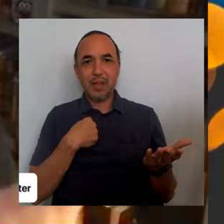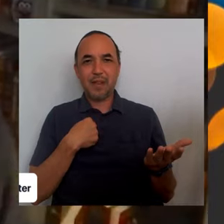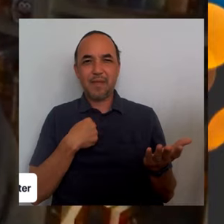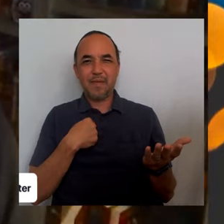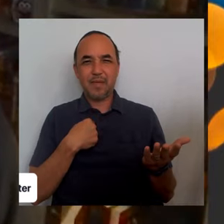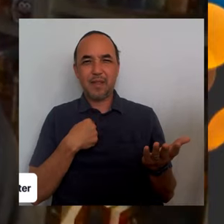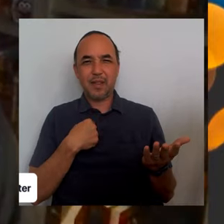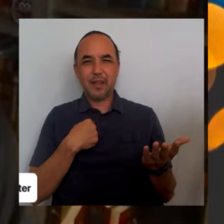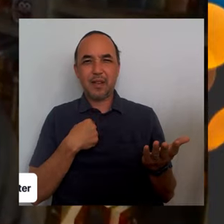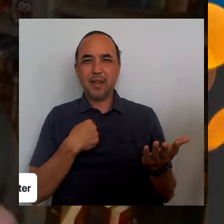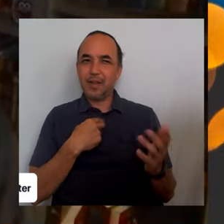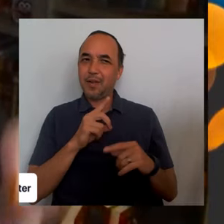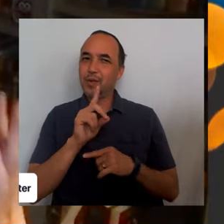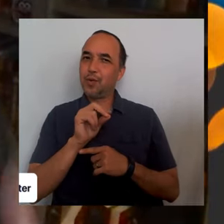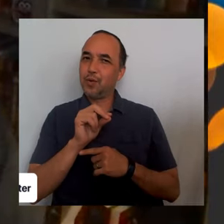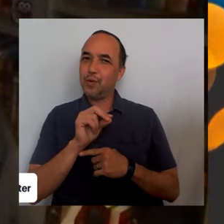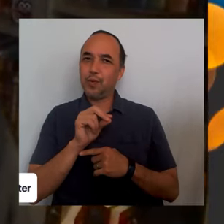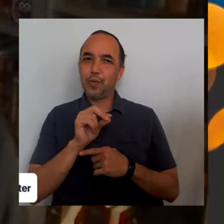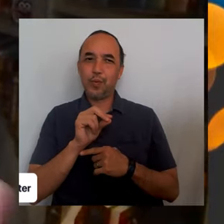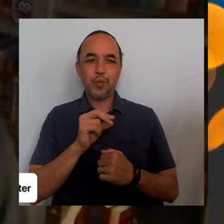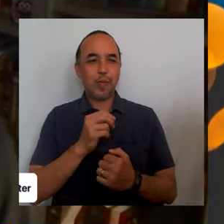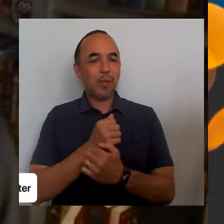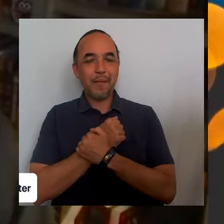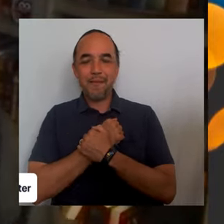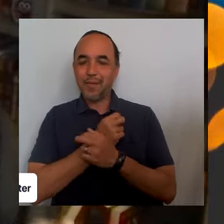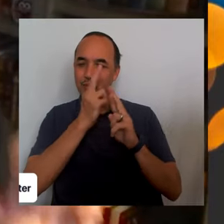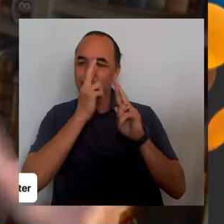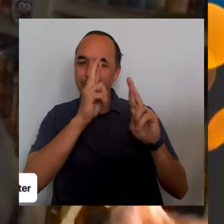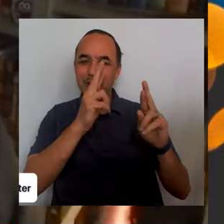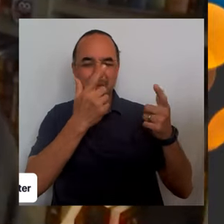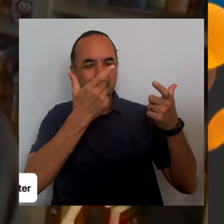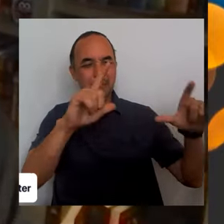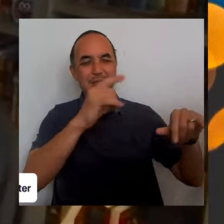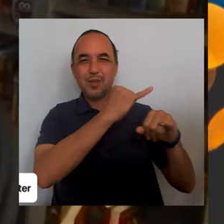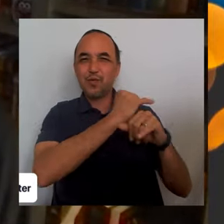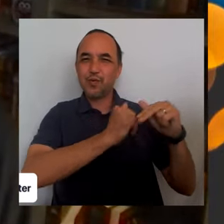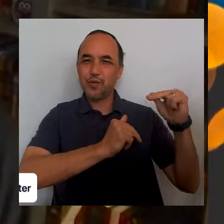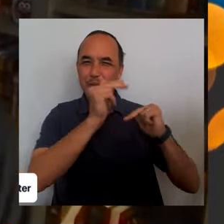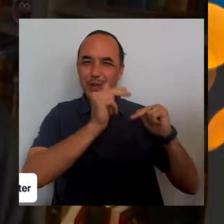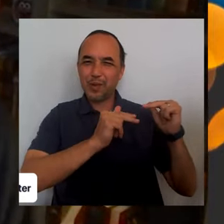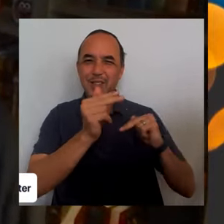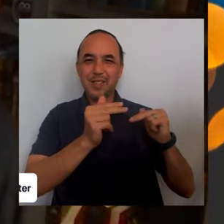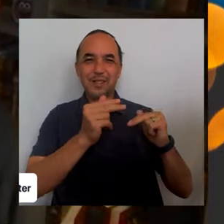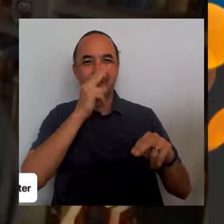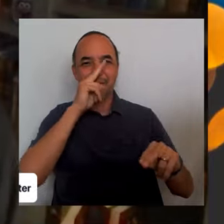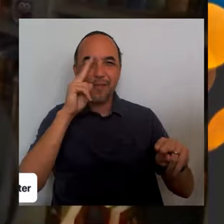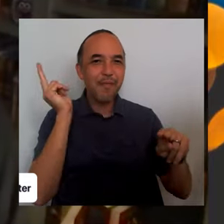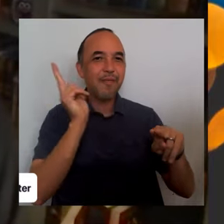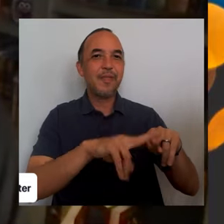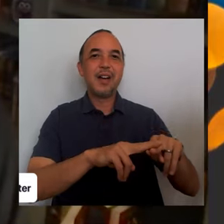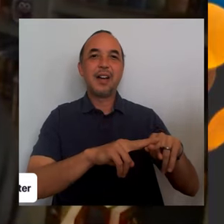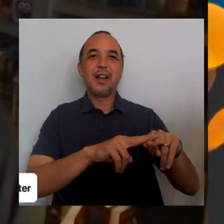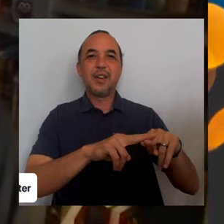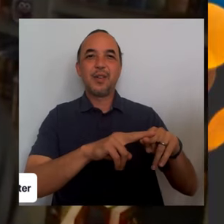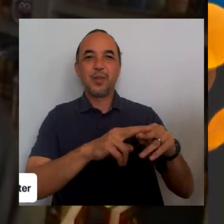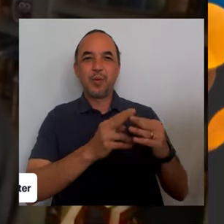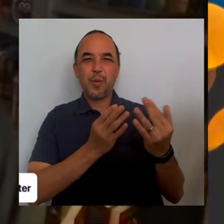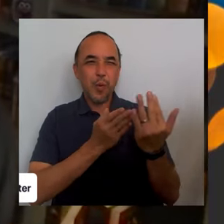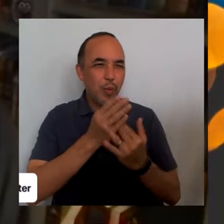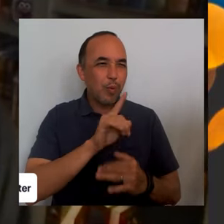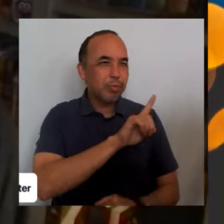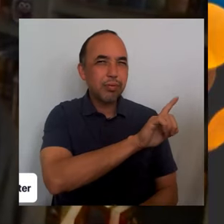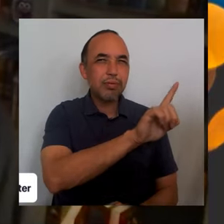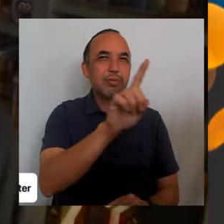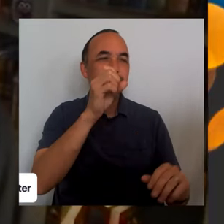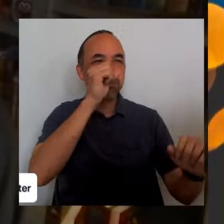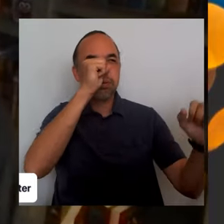large asylums. They're just so fun, and you go through them, and it's quite amazing and really beautiful, and